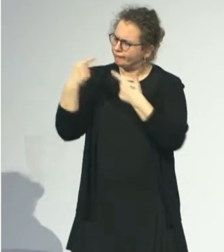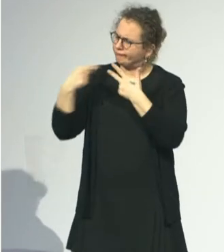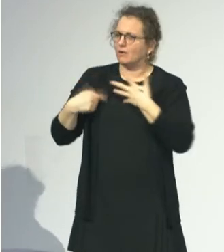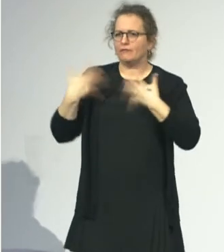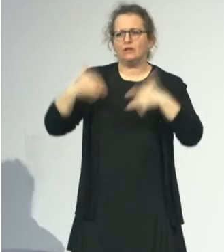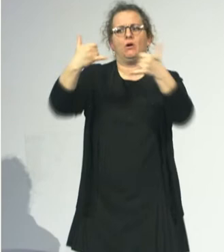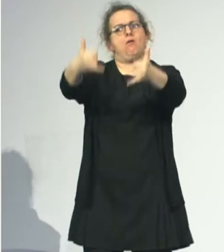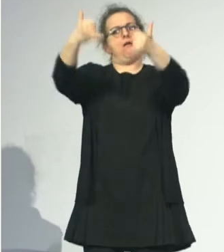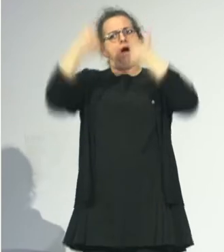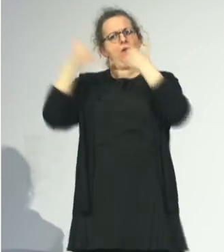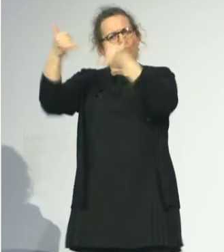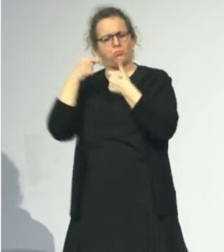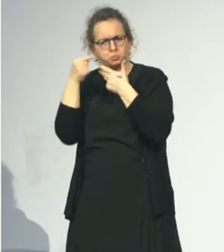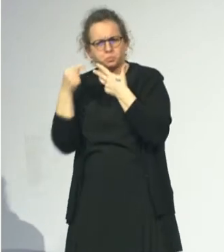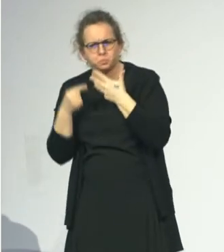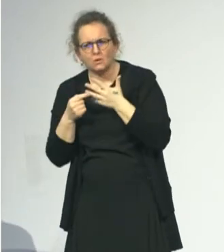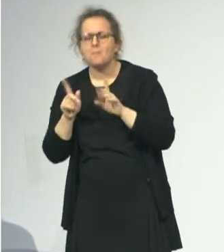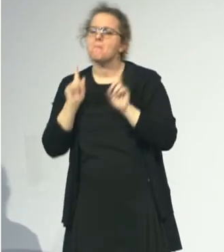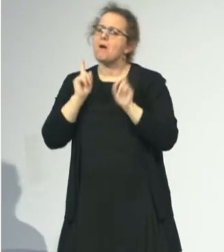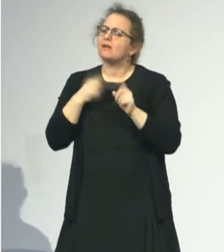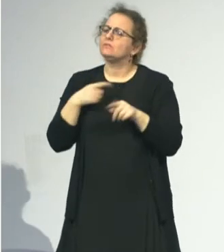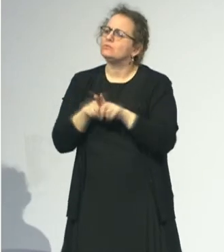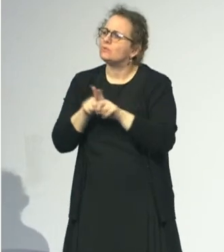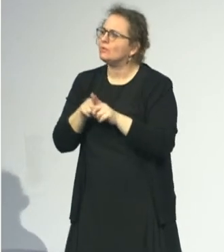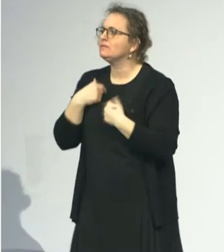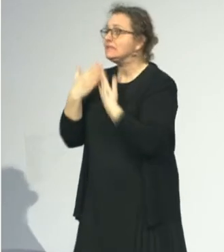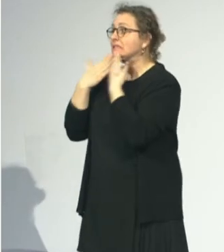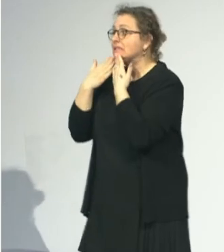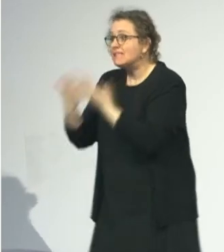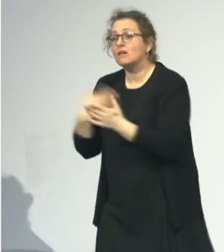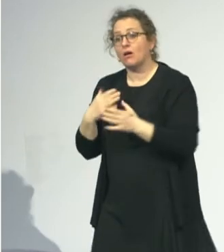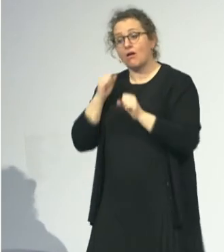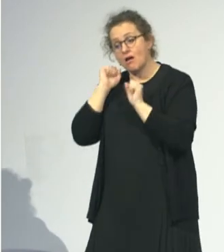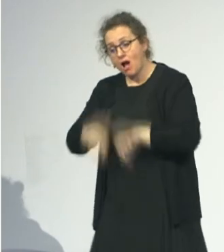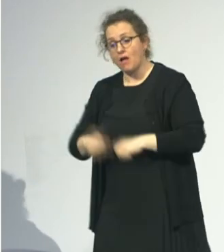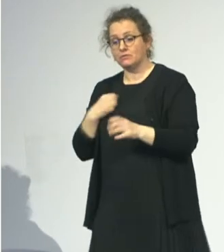exposure to Zero Project and to the different angles that we see here. Yeah.